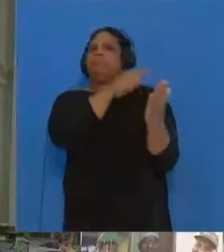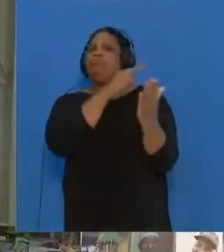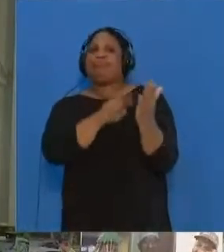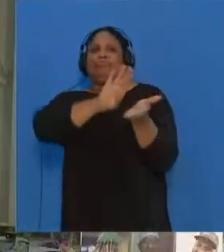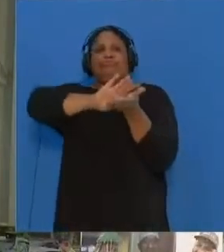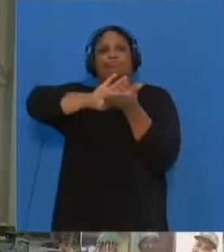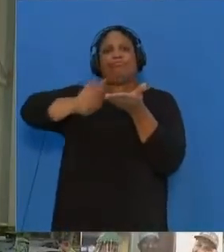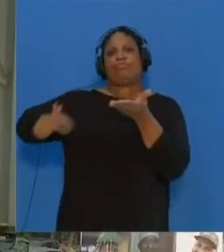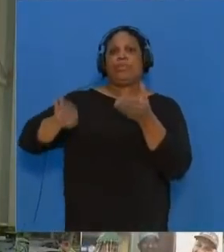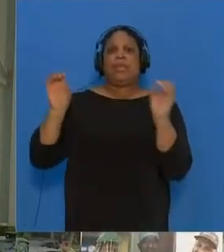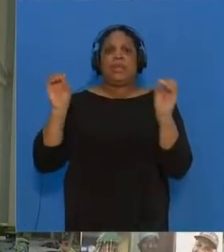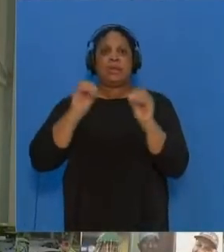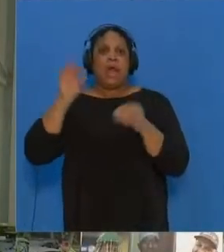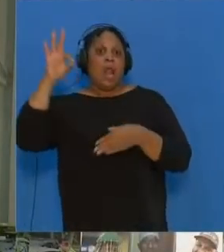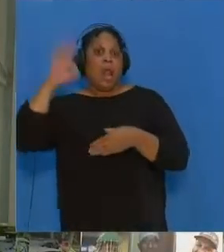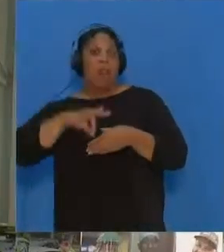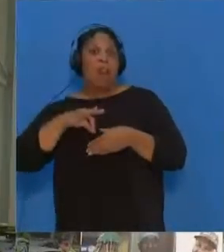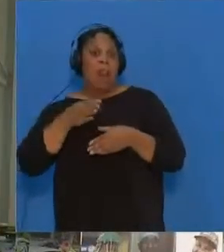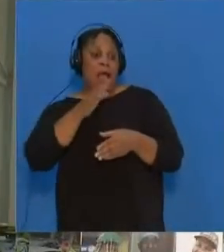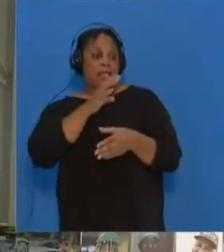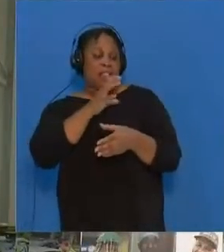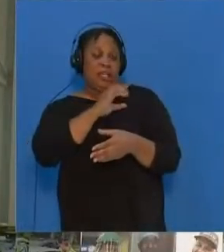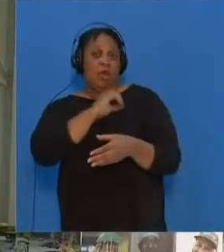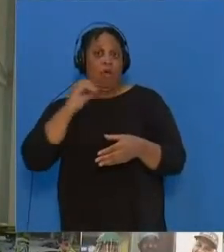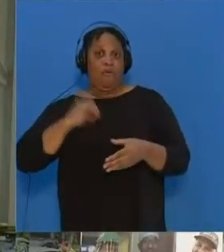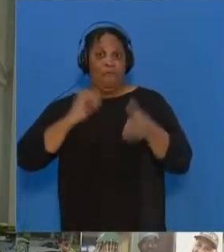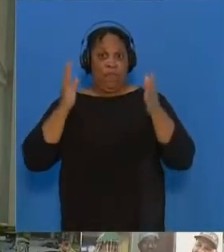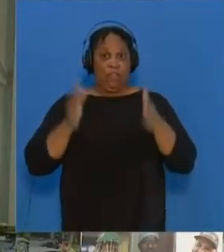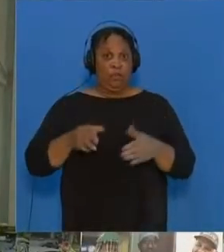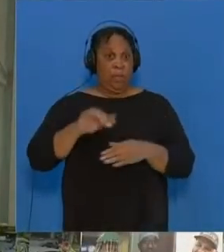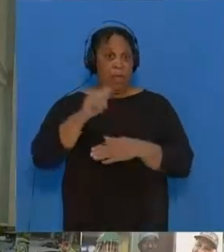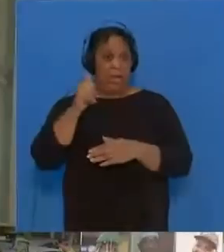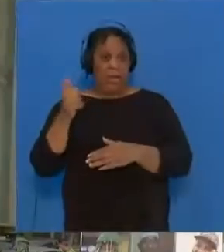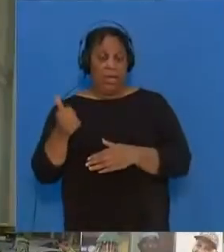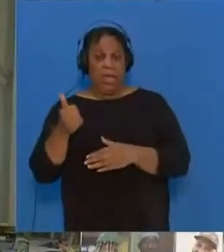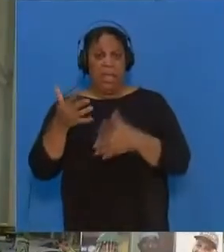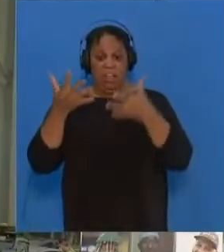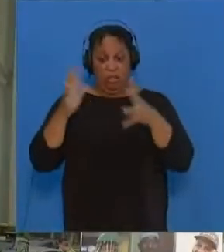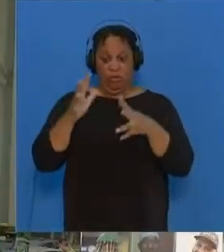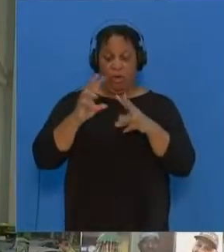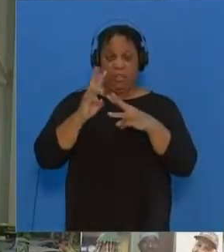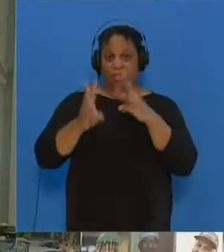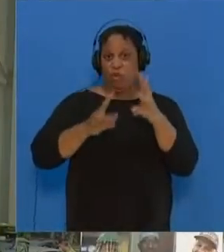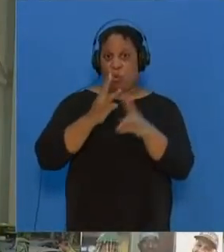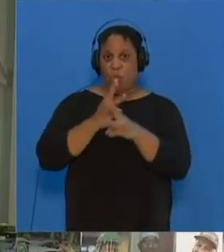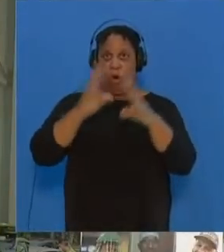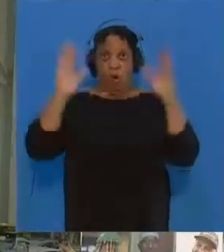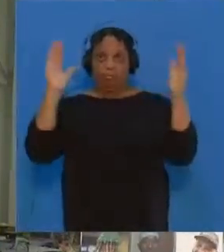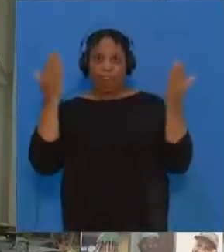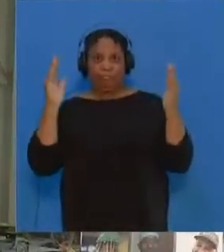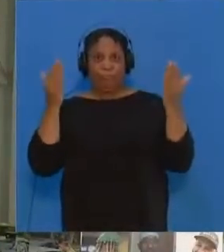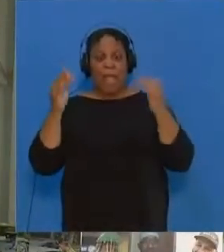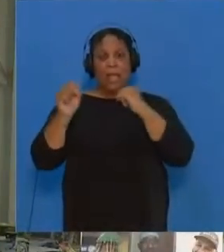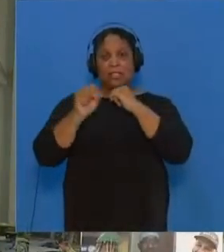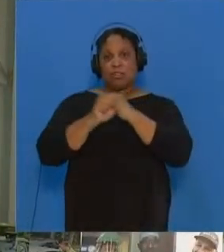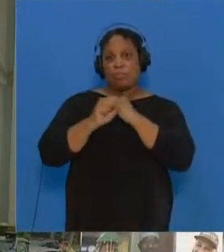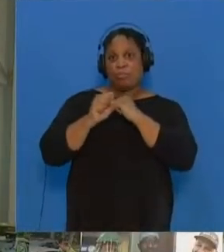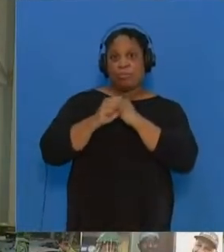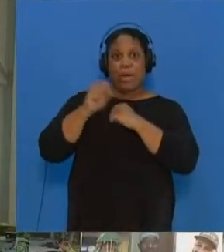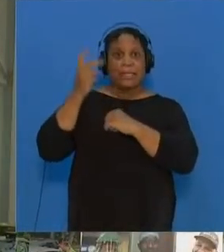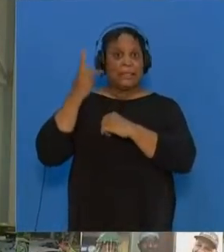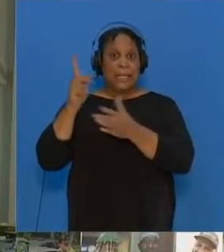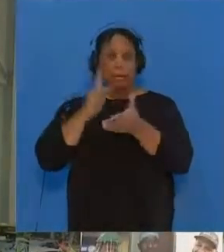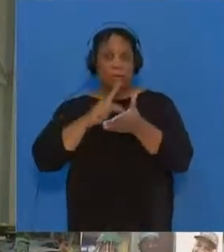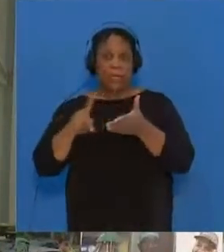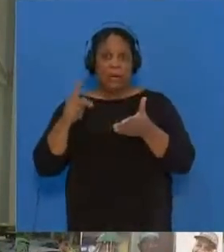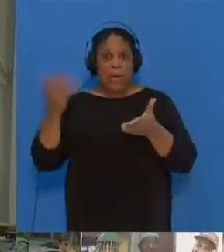of a non-elected official who, by any other standards in the rest of the world, as a press secretary, introduces